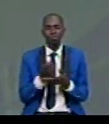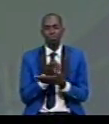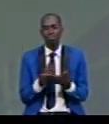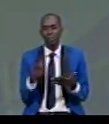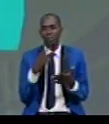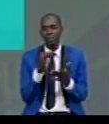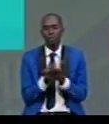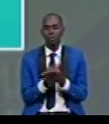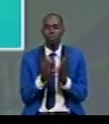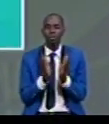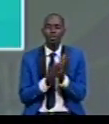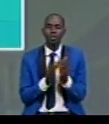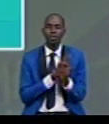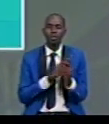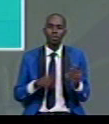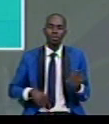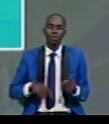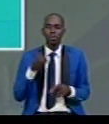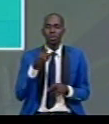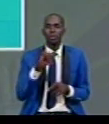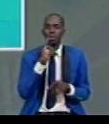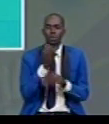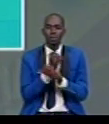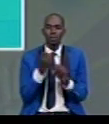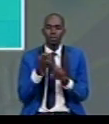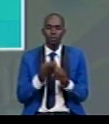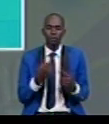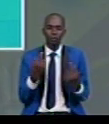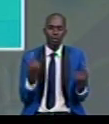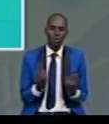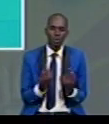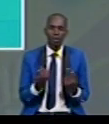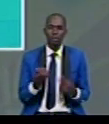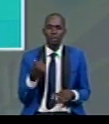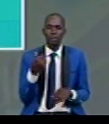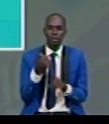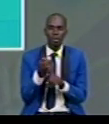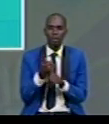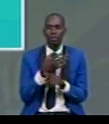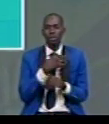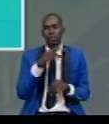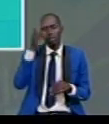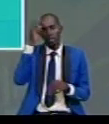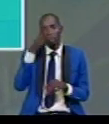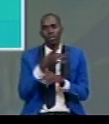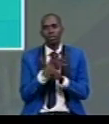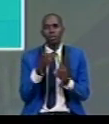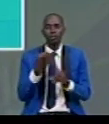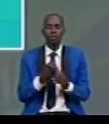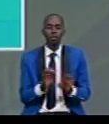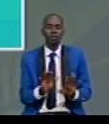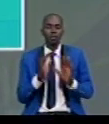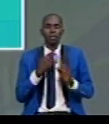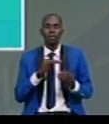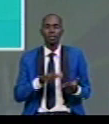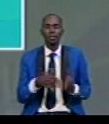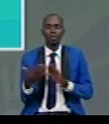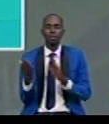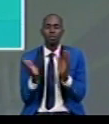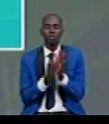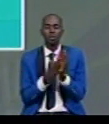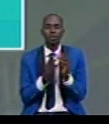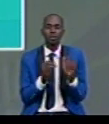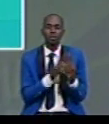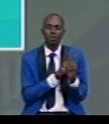am saved from sin, self, and Satan, and delivered from fear and death. Praise the